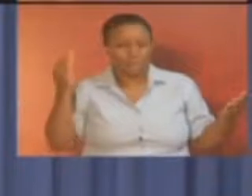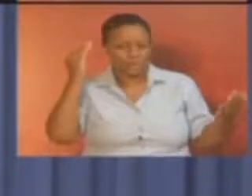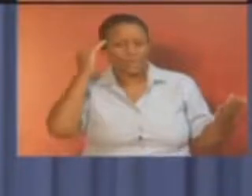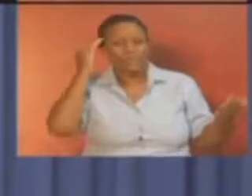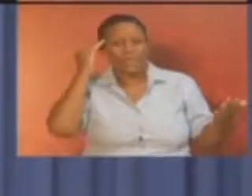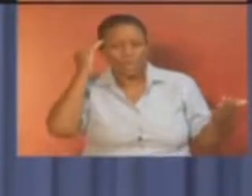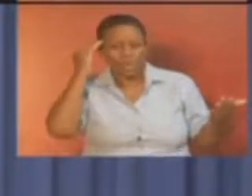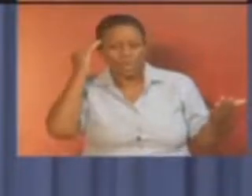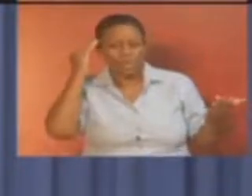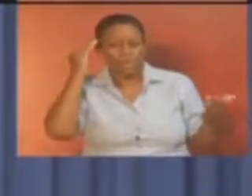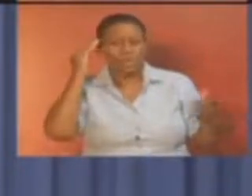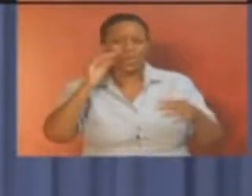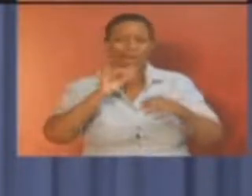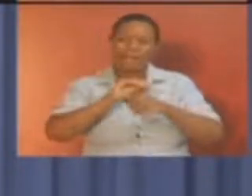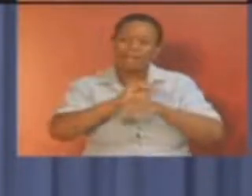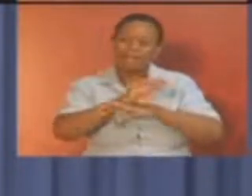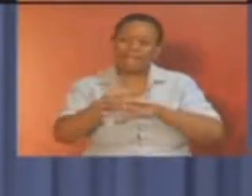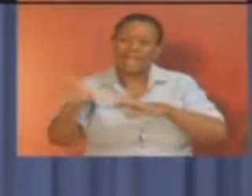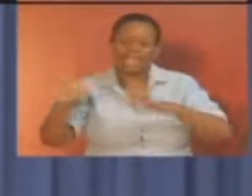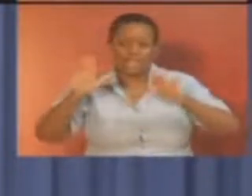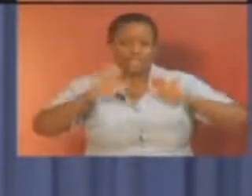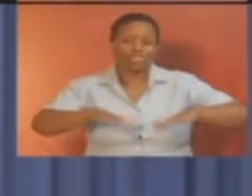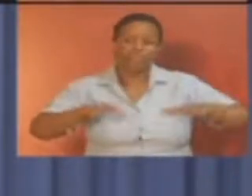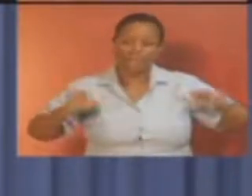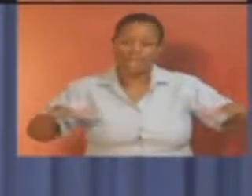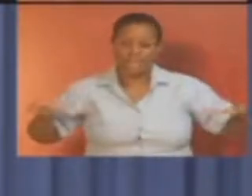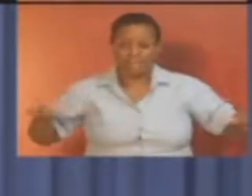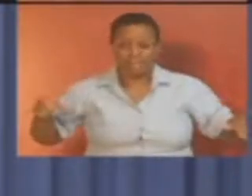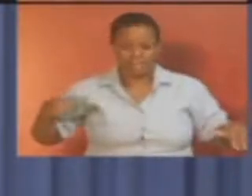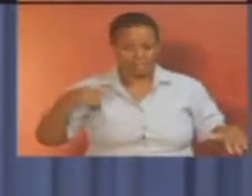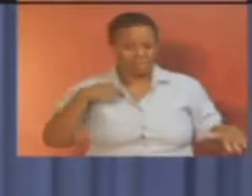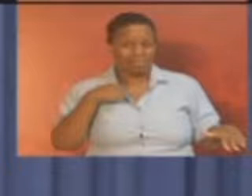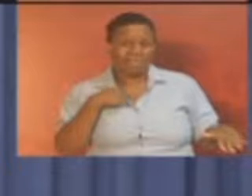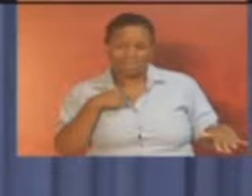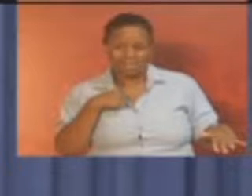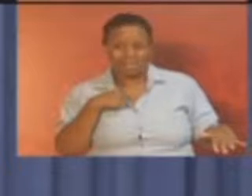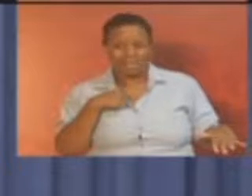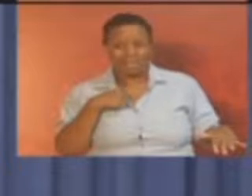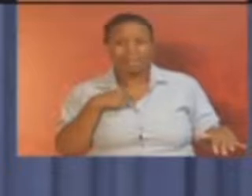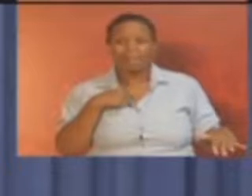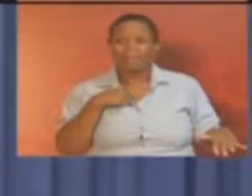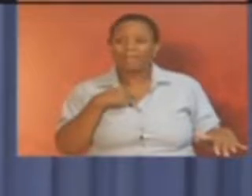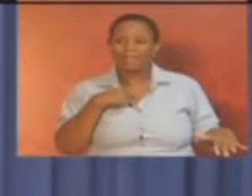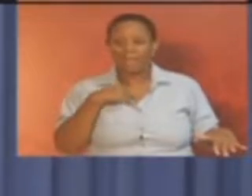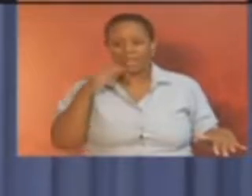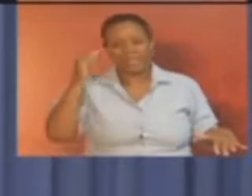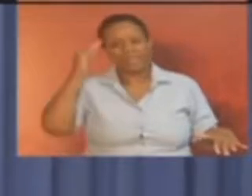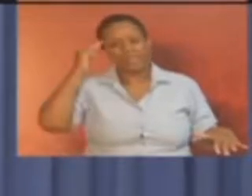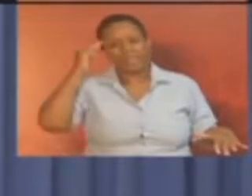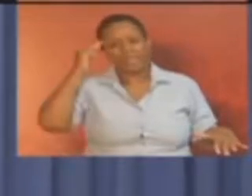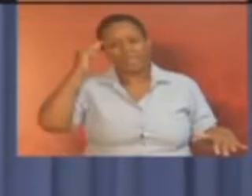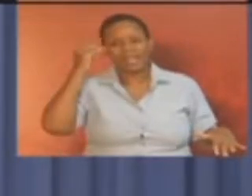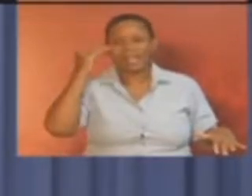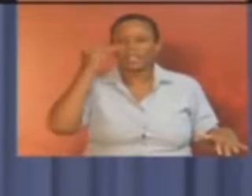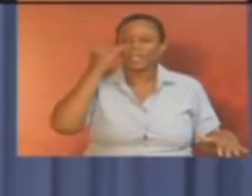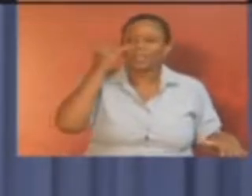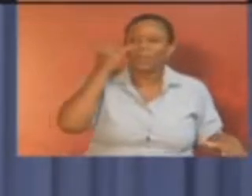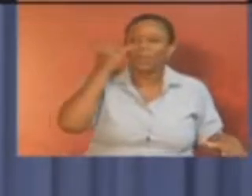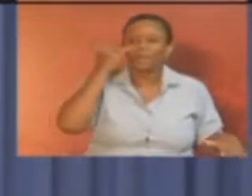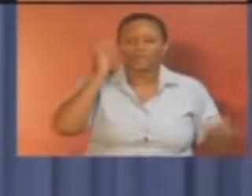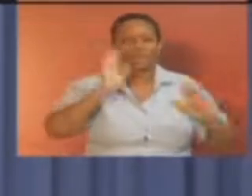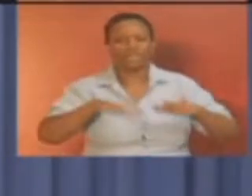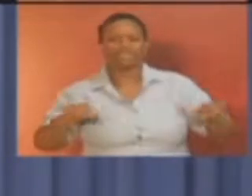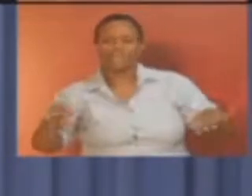country that wherever children are involved, the last of our resources will be used, if it comes to